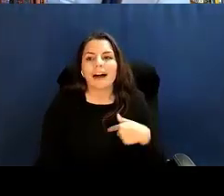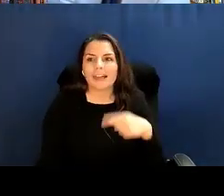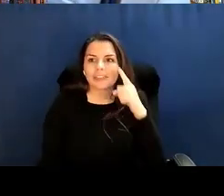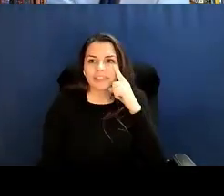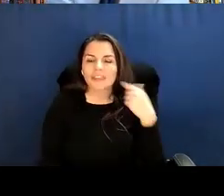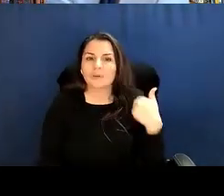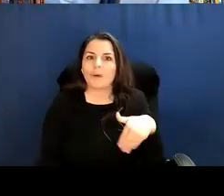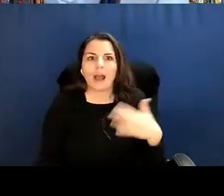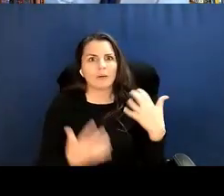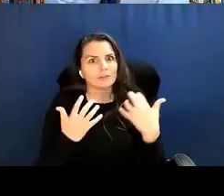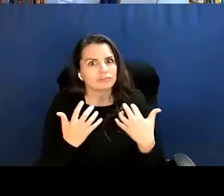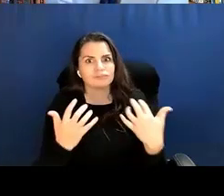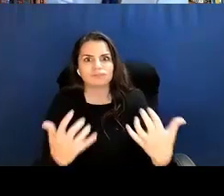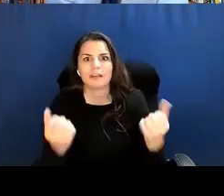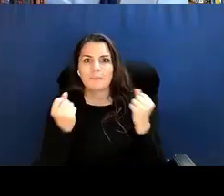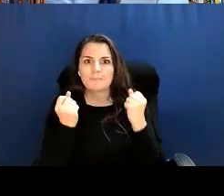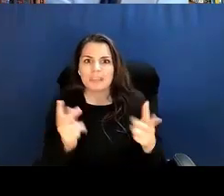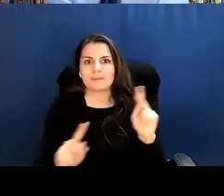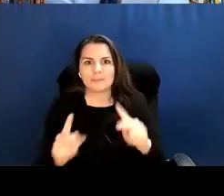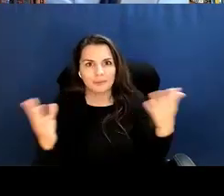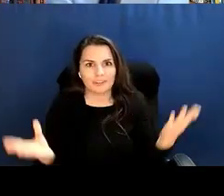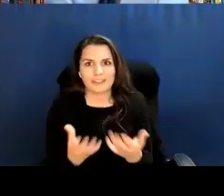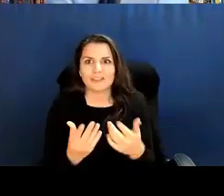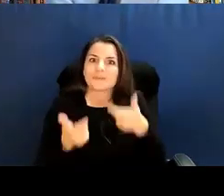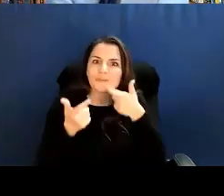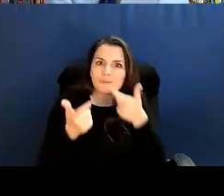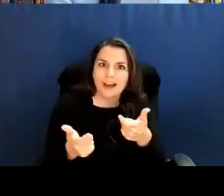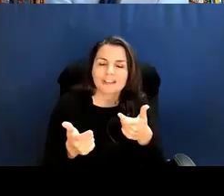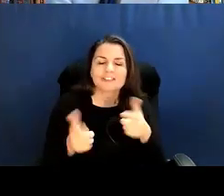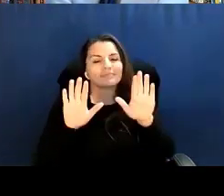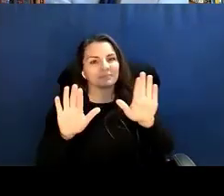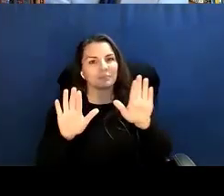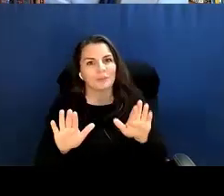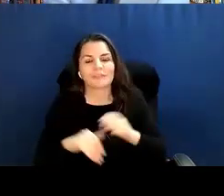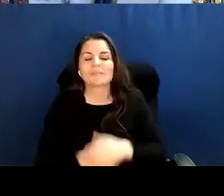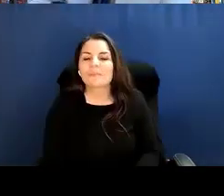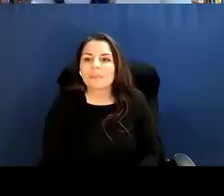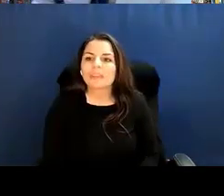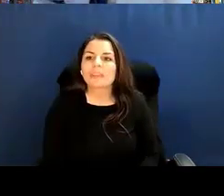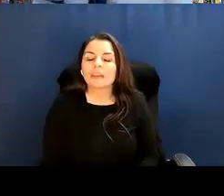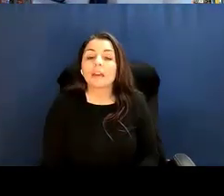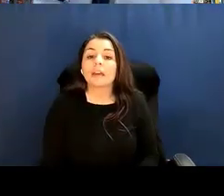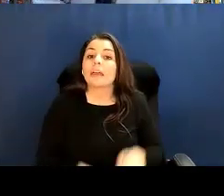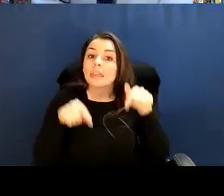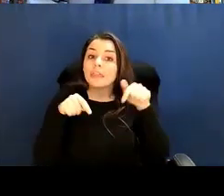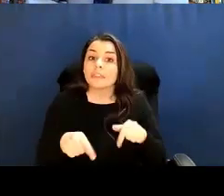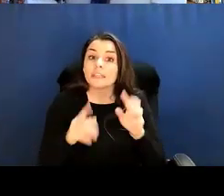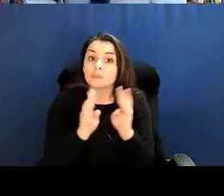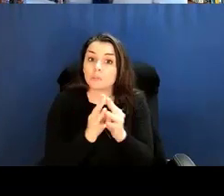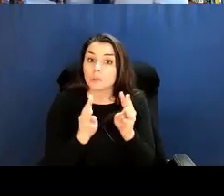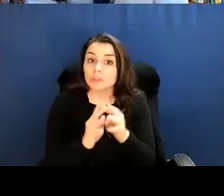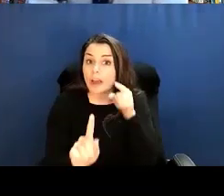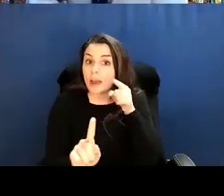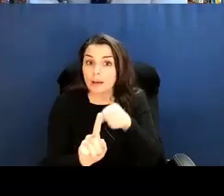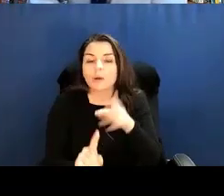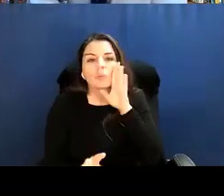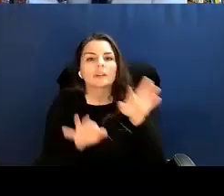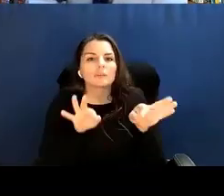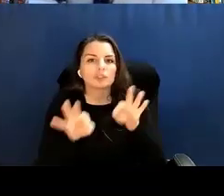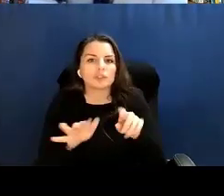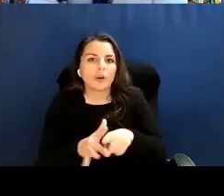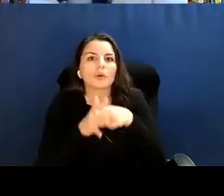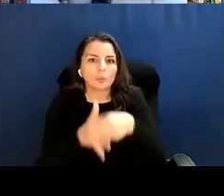very large audience, and that's terrific. So in this presentation, I'm going to start off with an overview